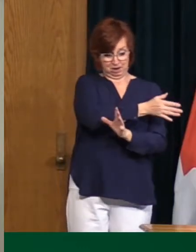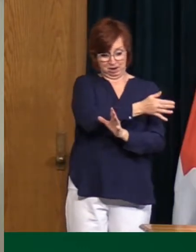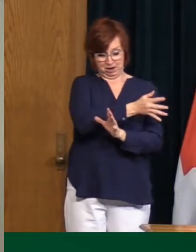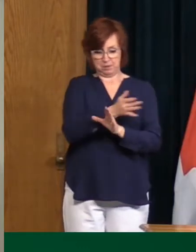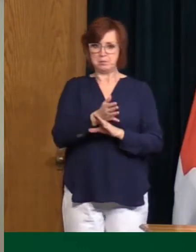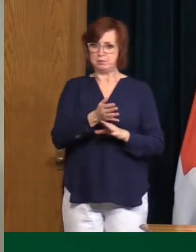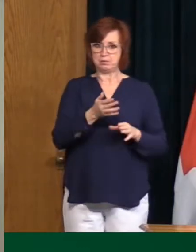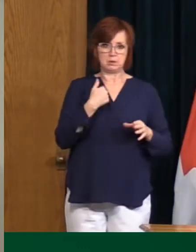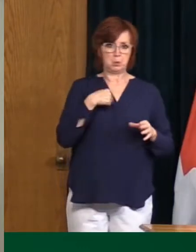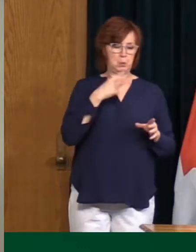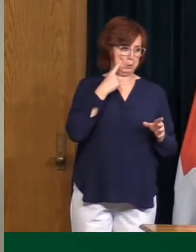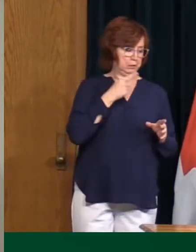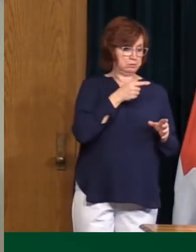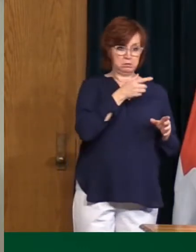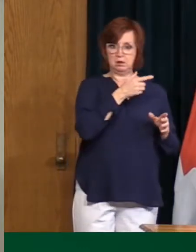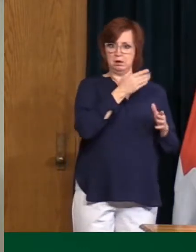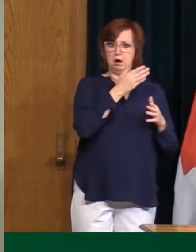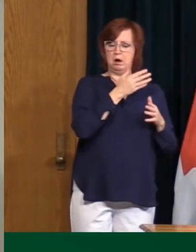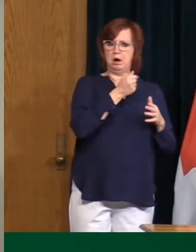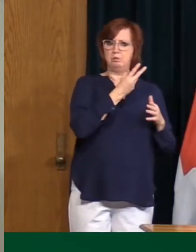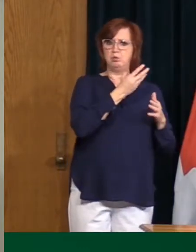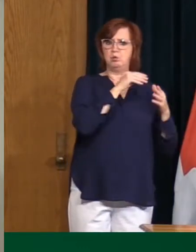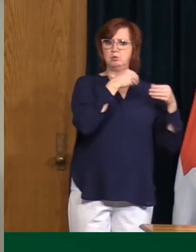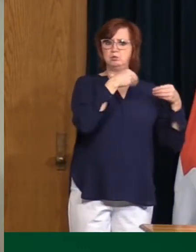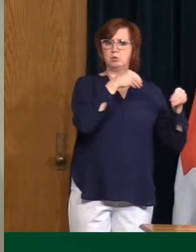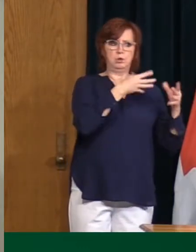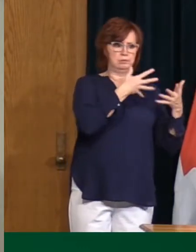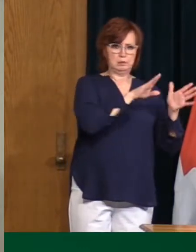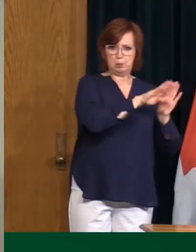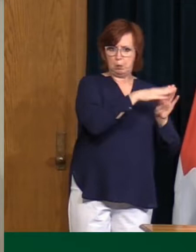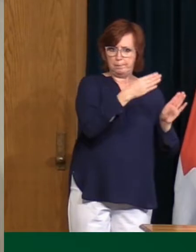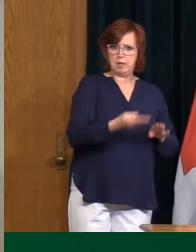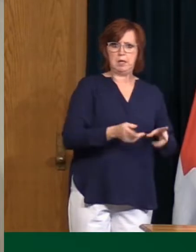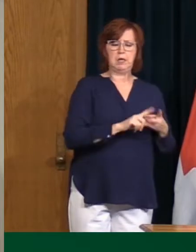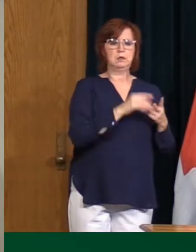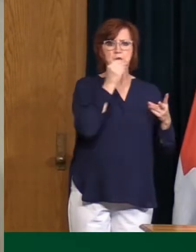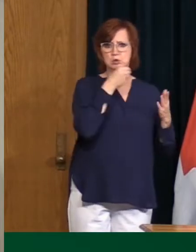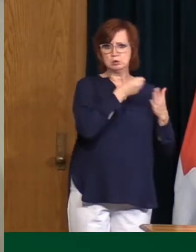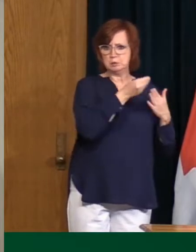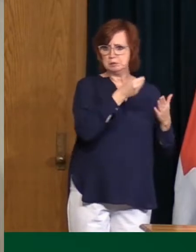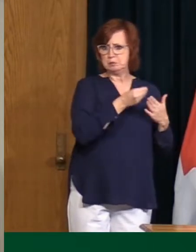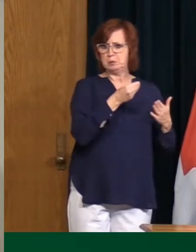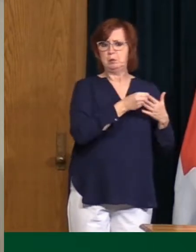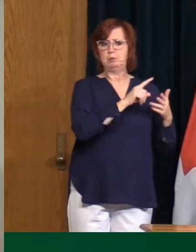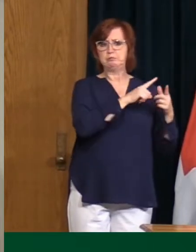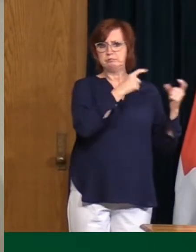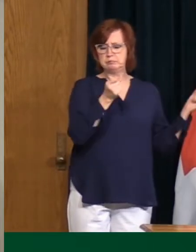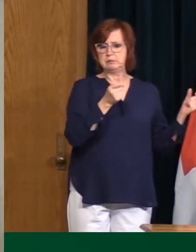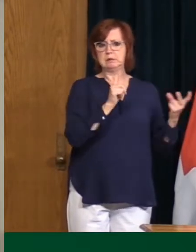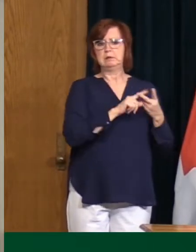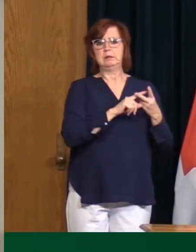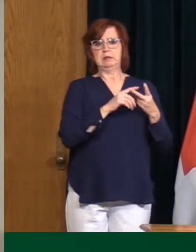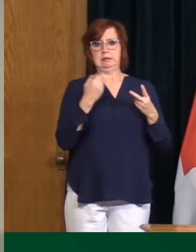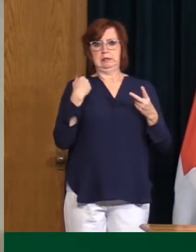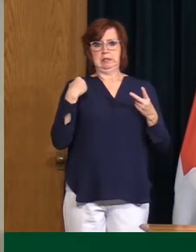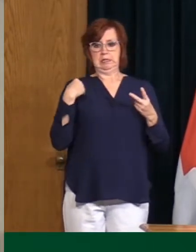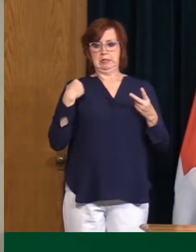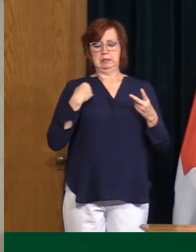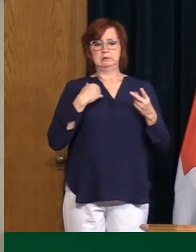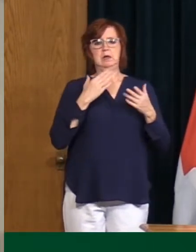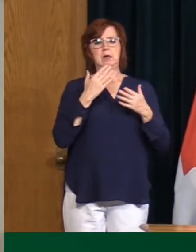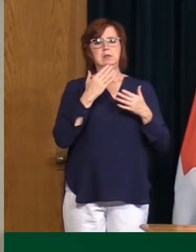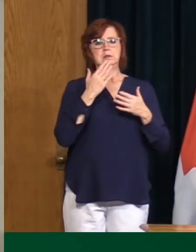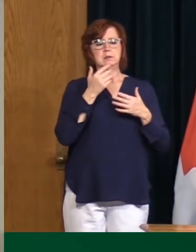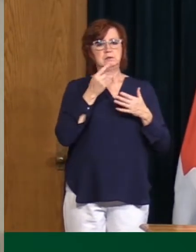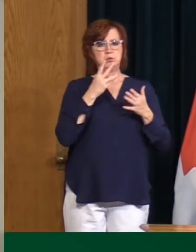work, in phase one, medical oriented services reopened, as long as